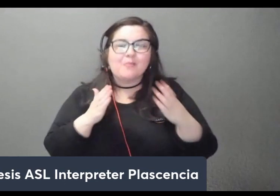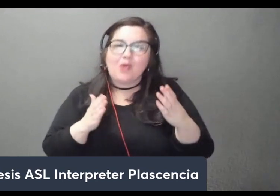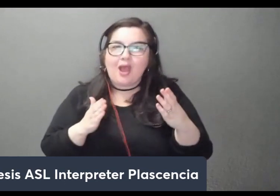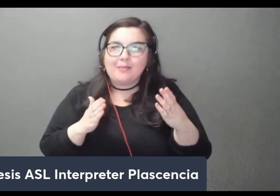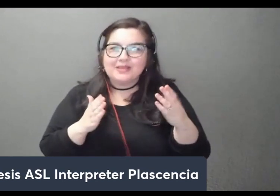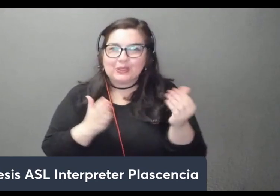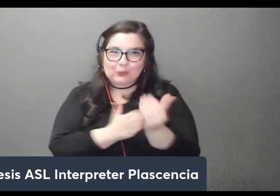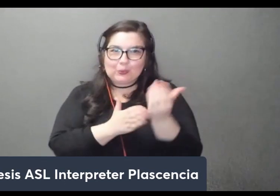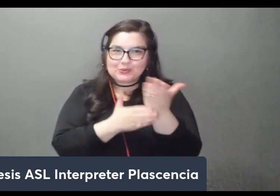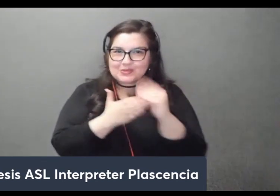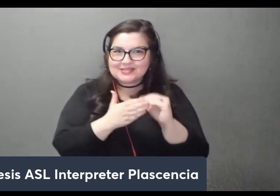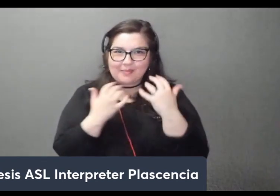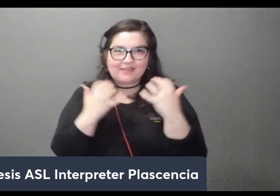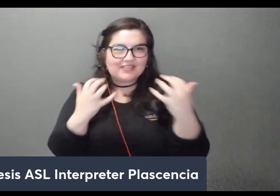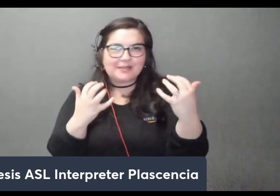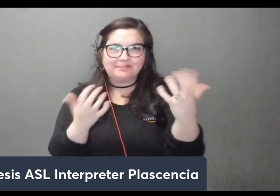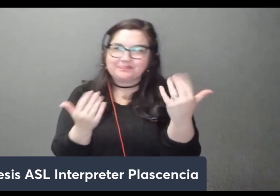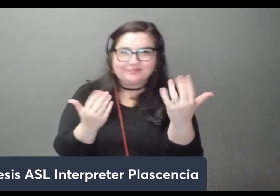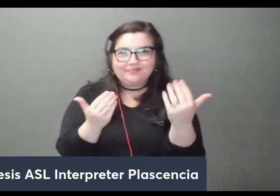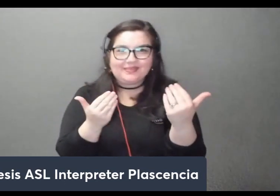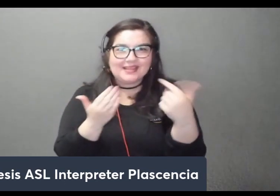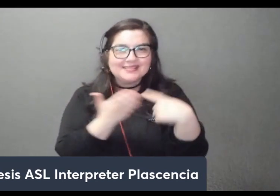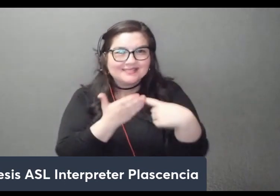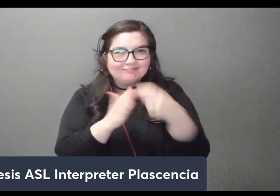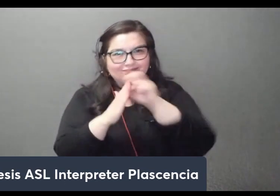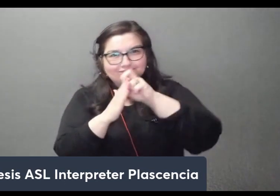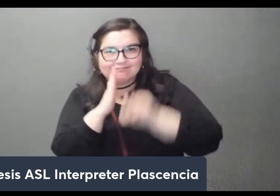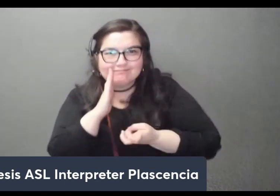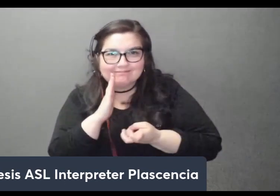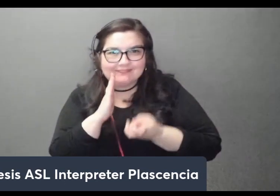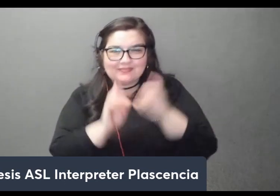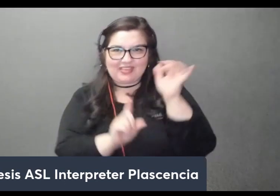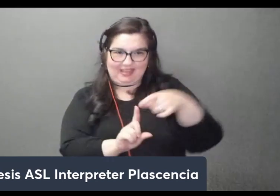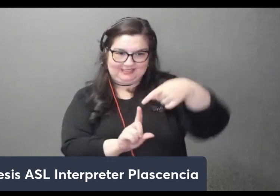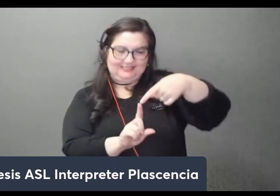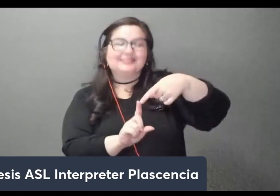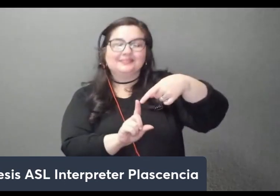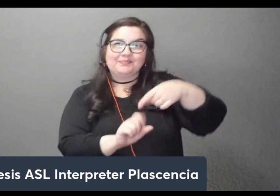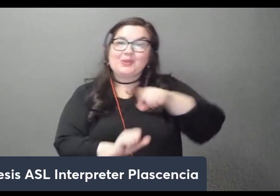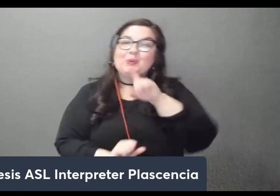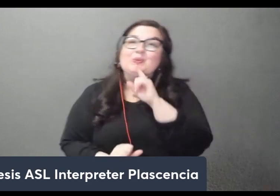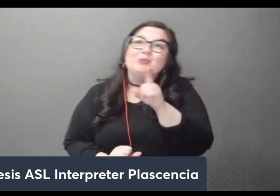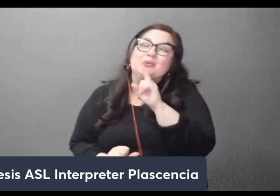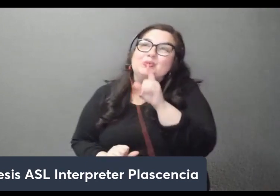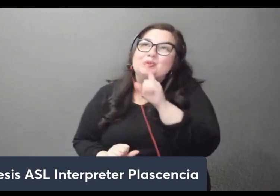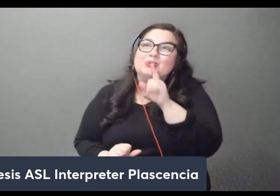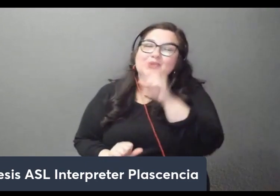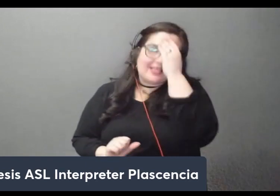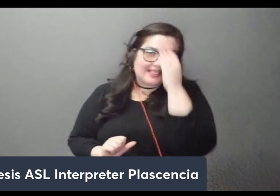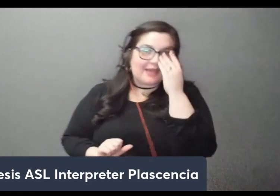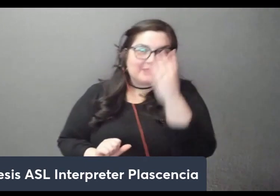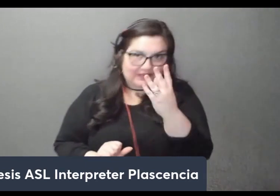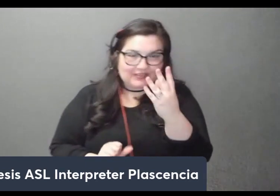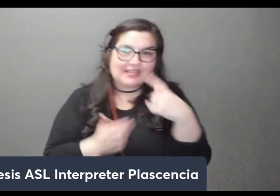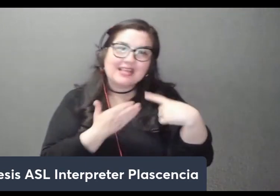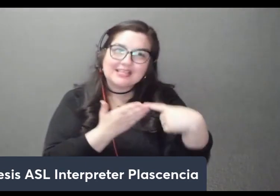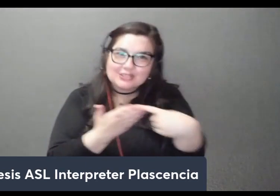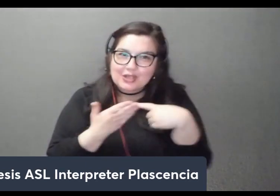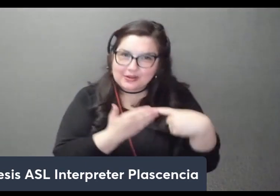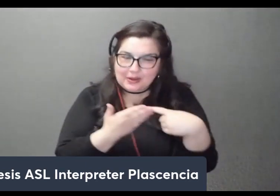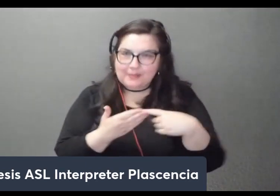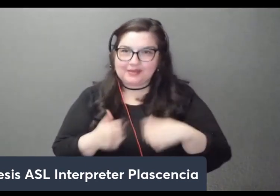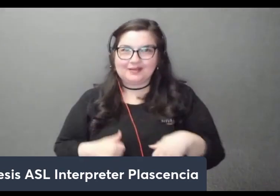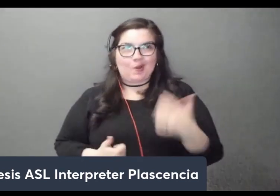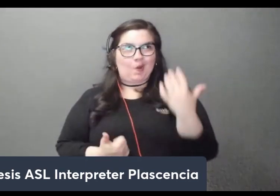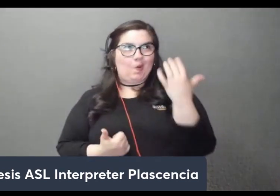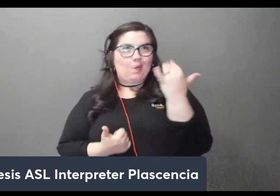audience. So let's dive a little bit deeper into those. Sure. So So let us first talk about why in the